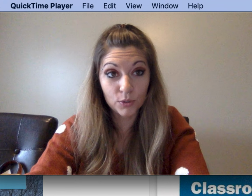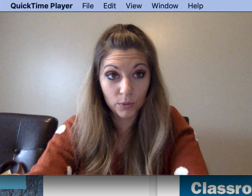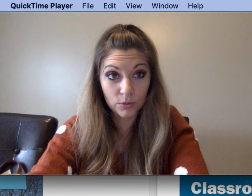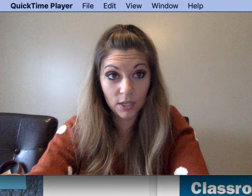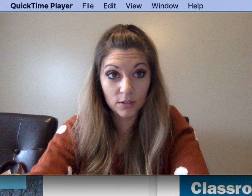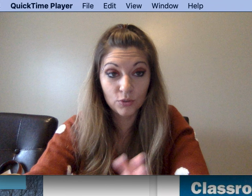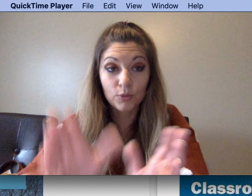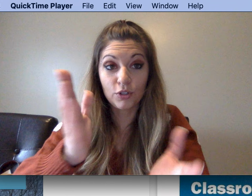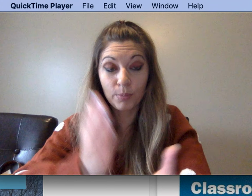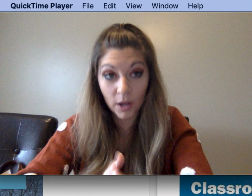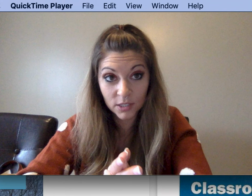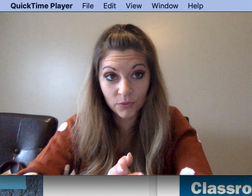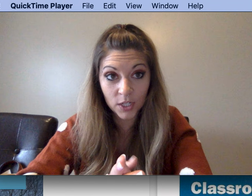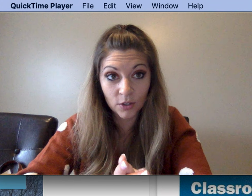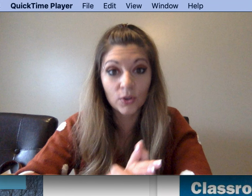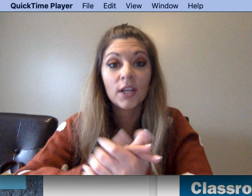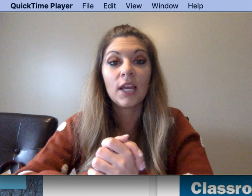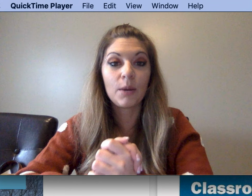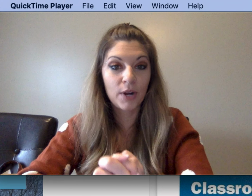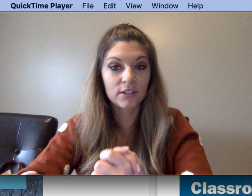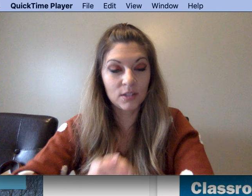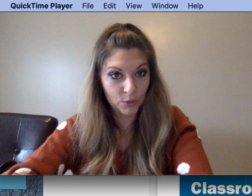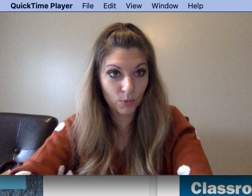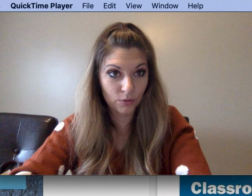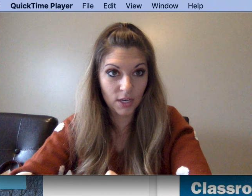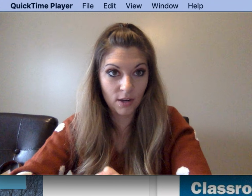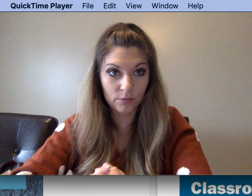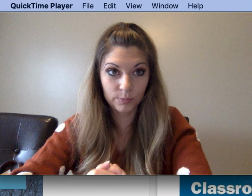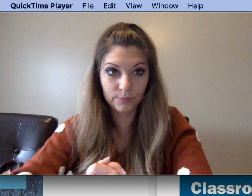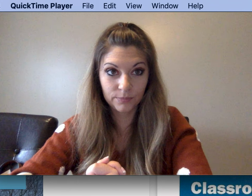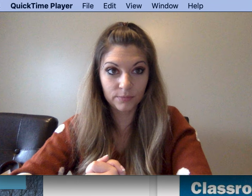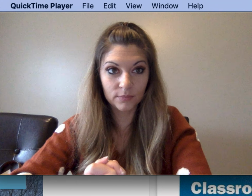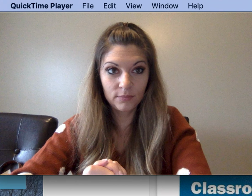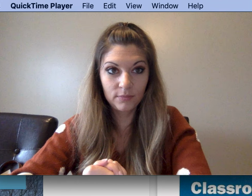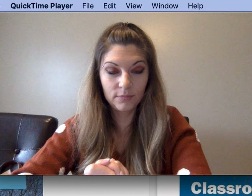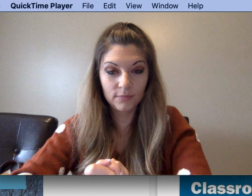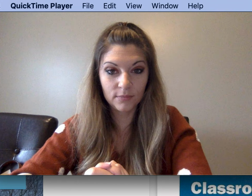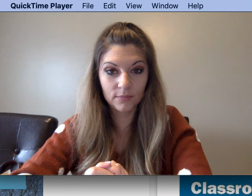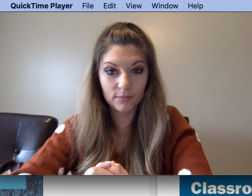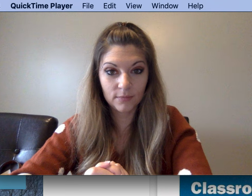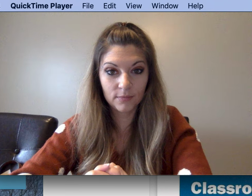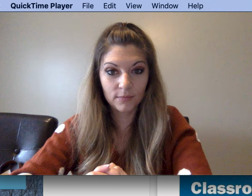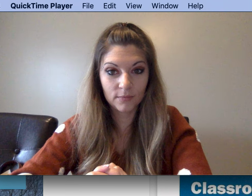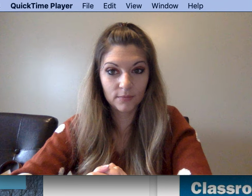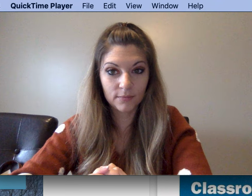in numbers 1 through 10. So I want you to pause this video and practice numbers 1 through 10 now.